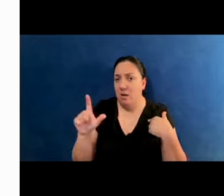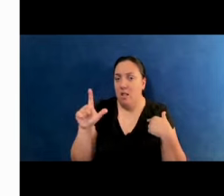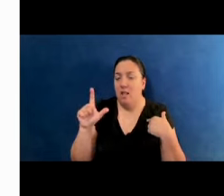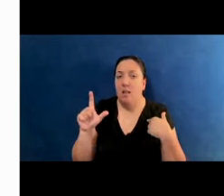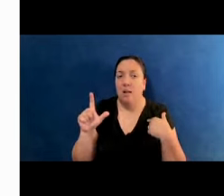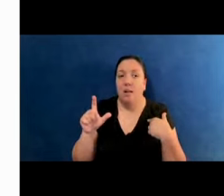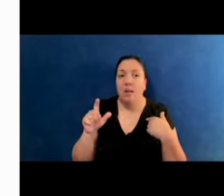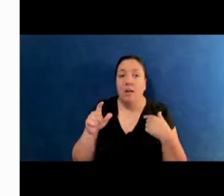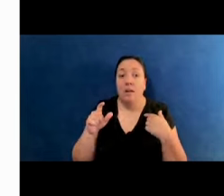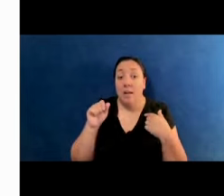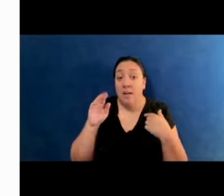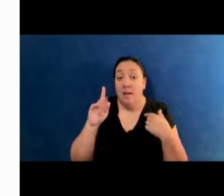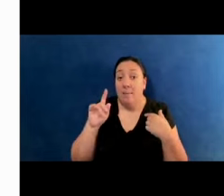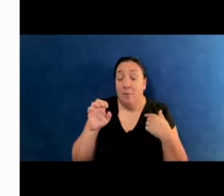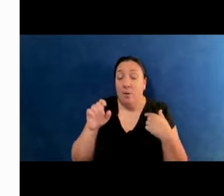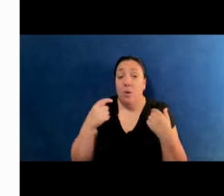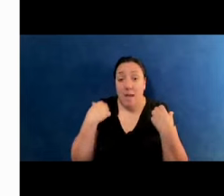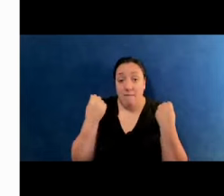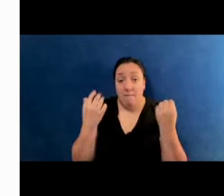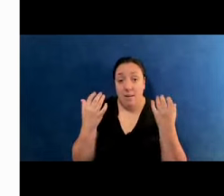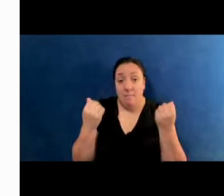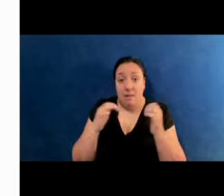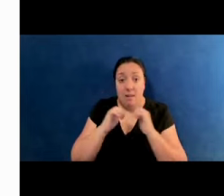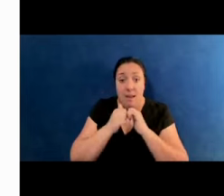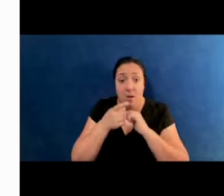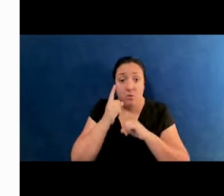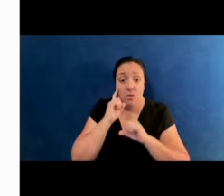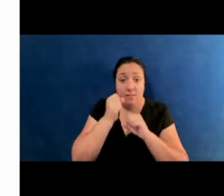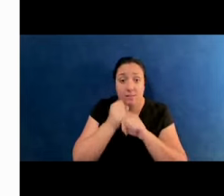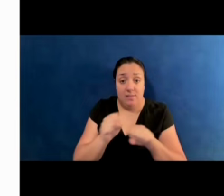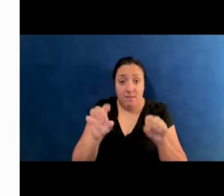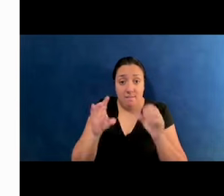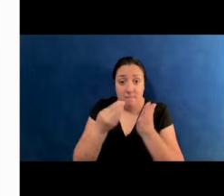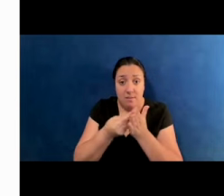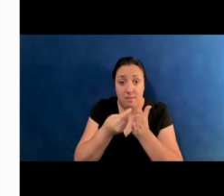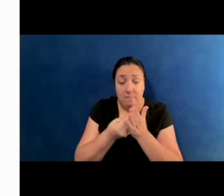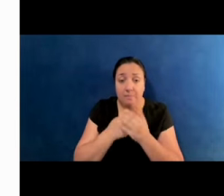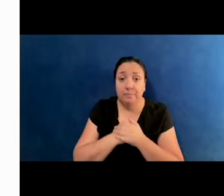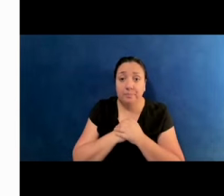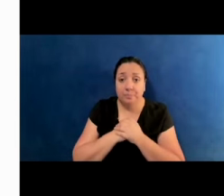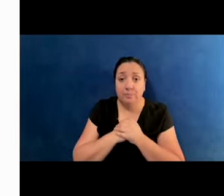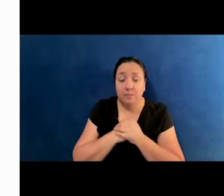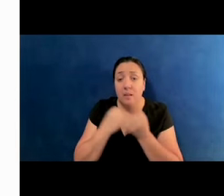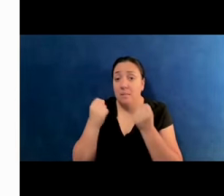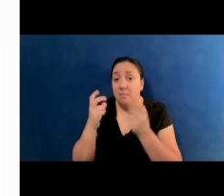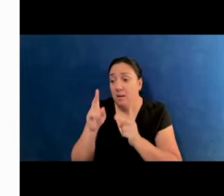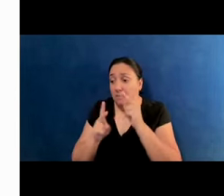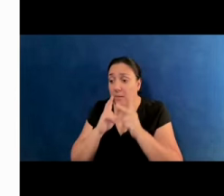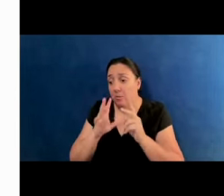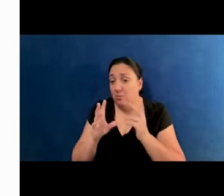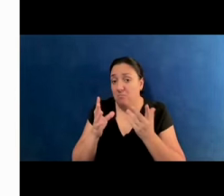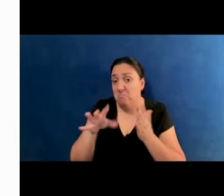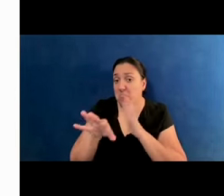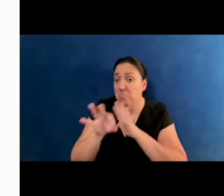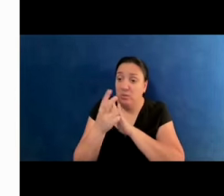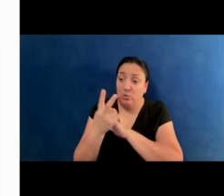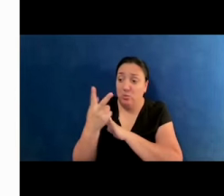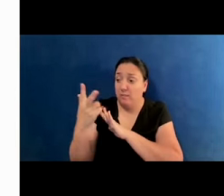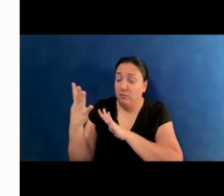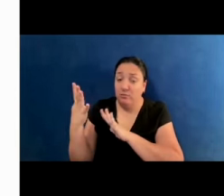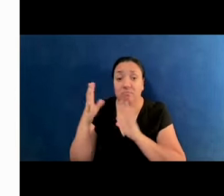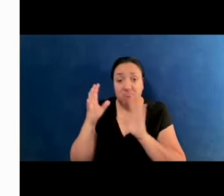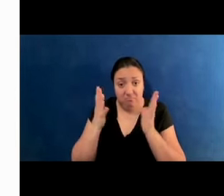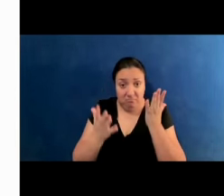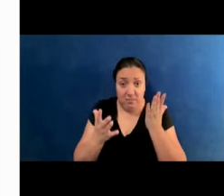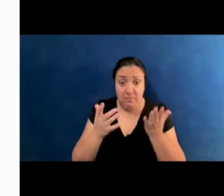savings programs have multiple places where you can save your money. And many people choose more than one. So you might